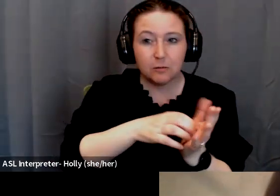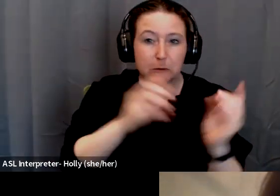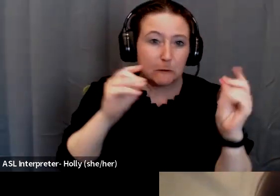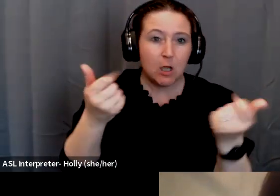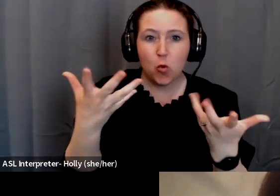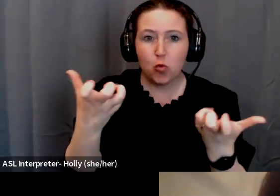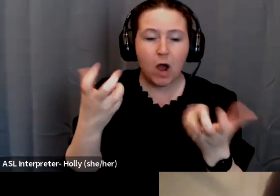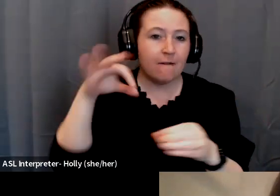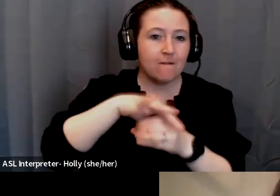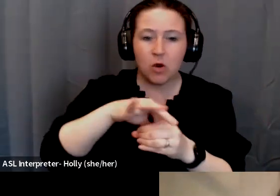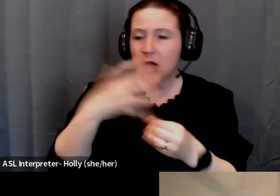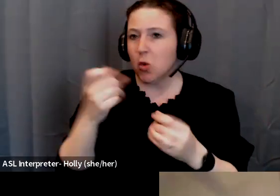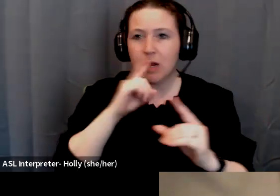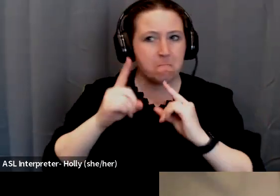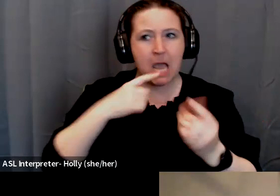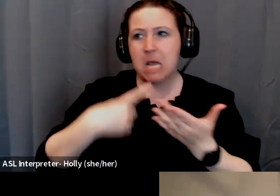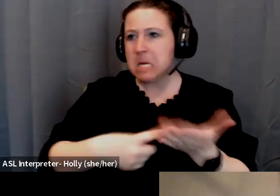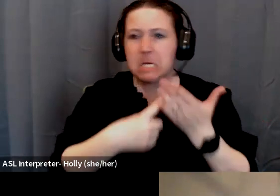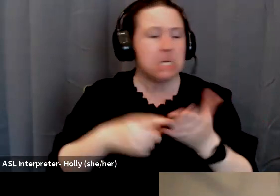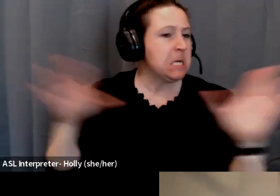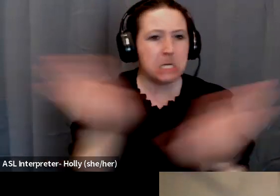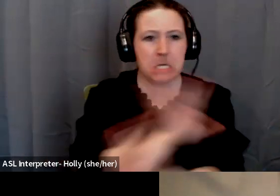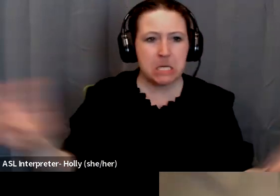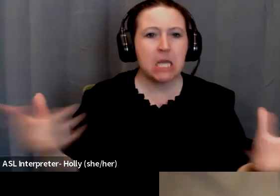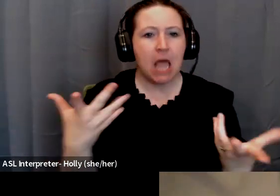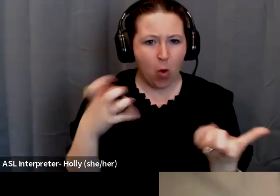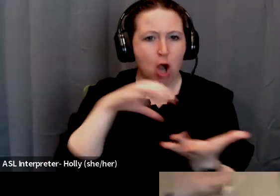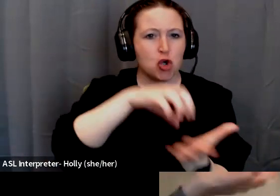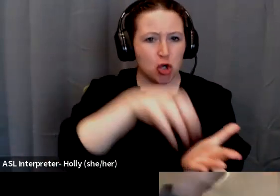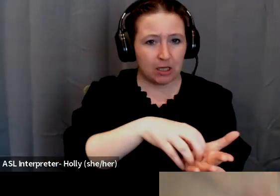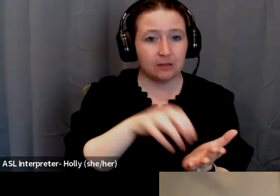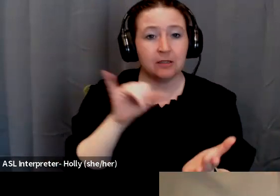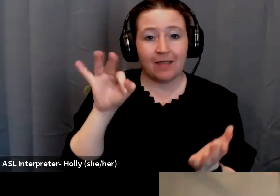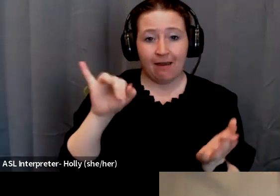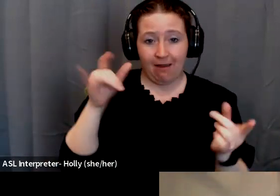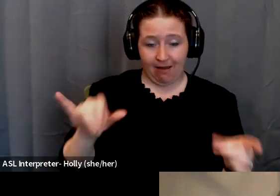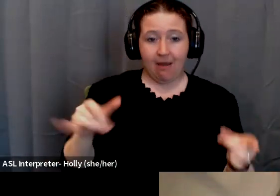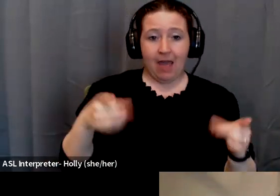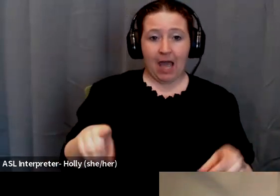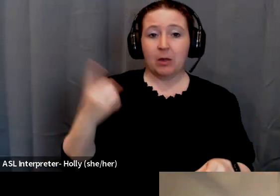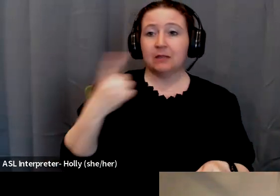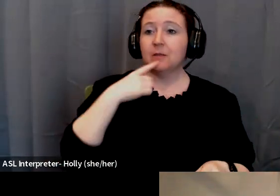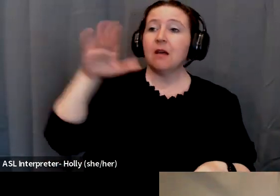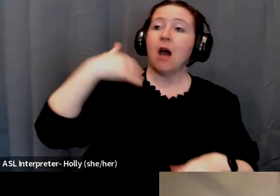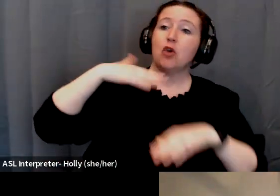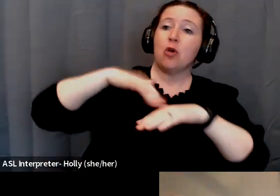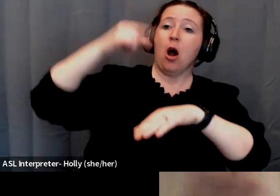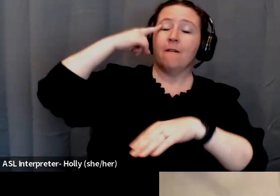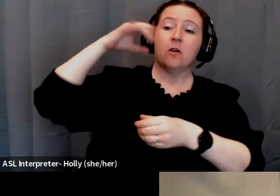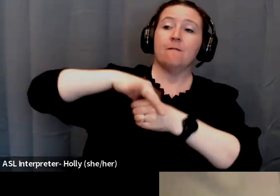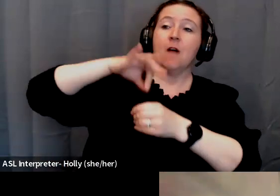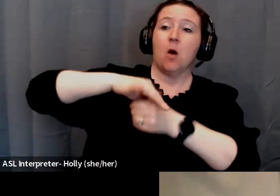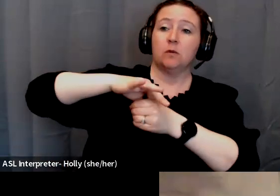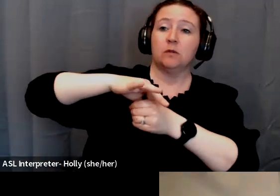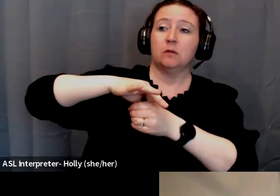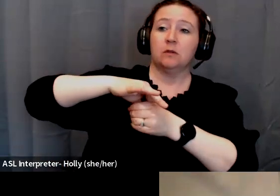we don't want to have a debate about it. We just want cookies. And if that's the case, somebody will say that they call for the vote, which means